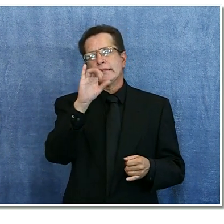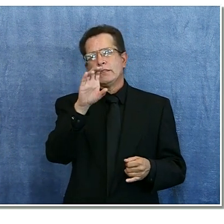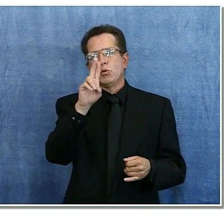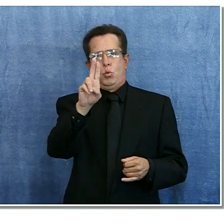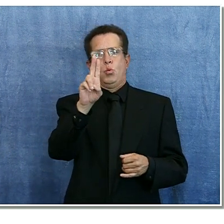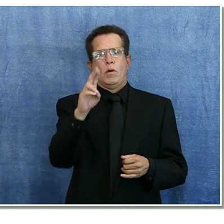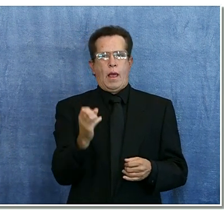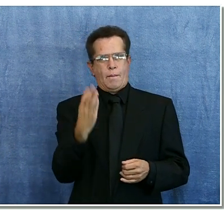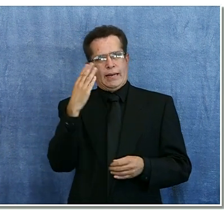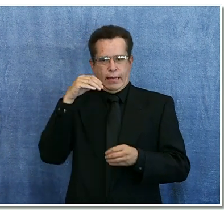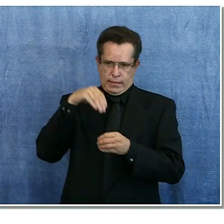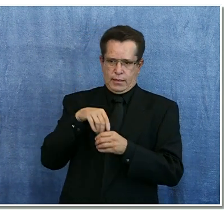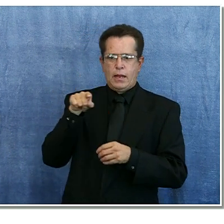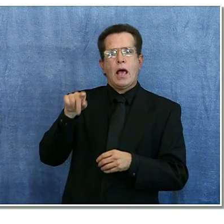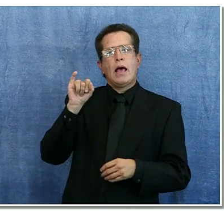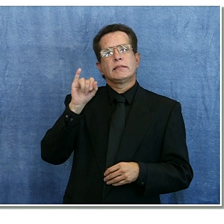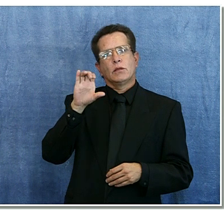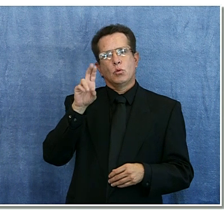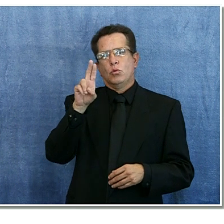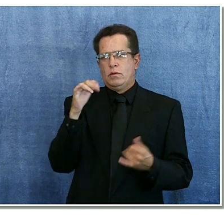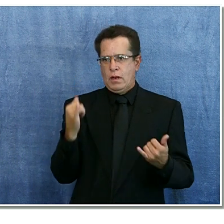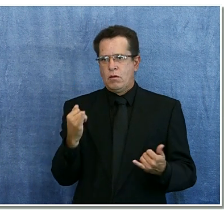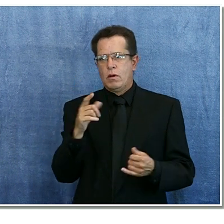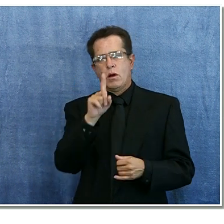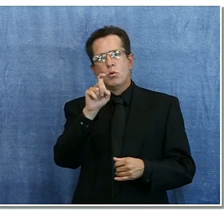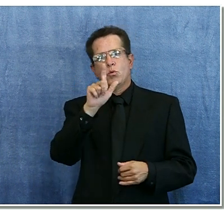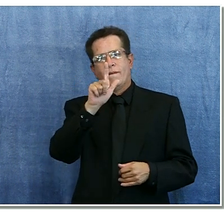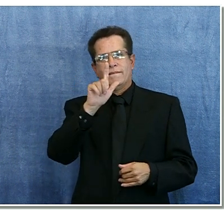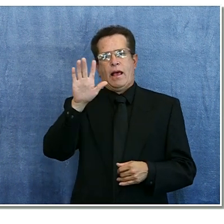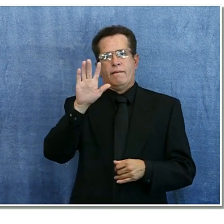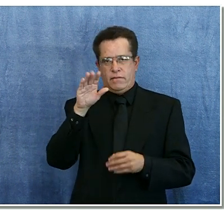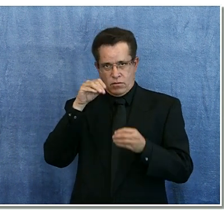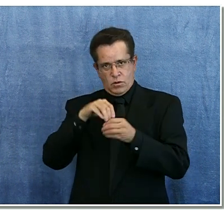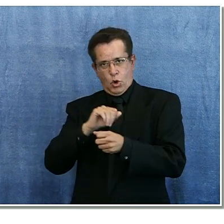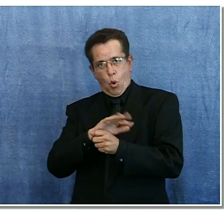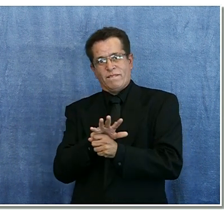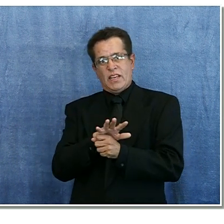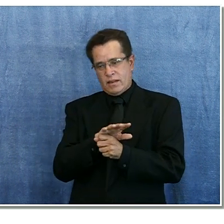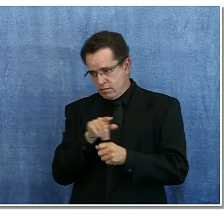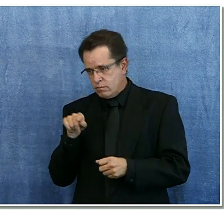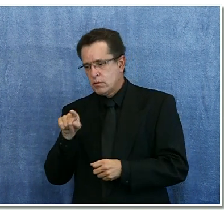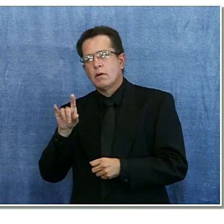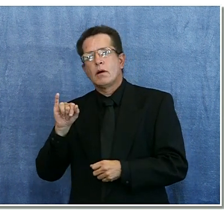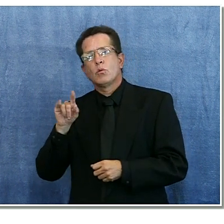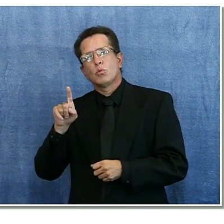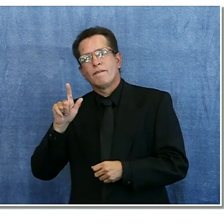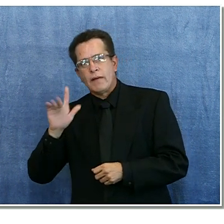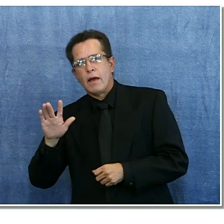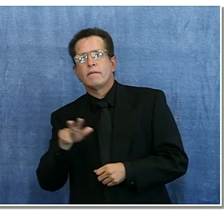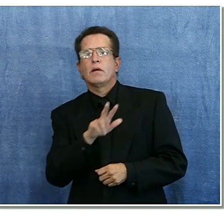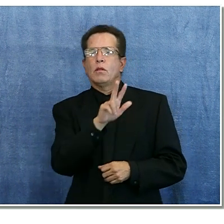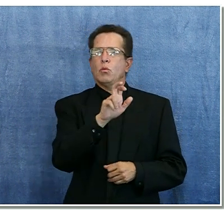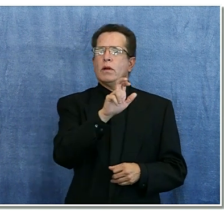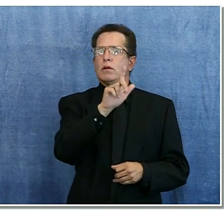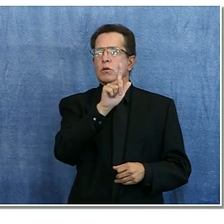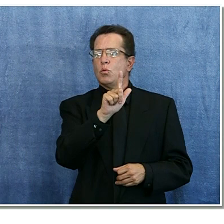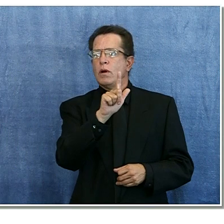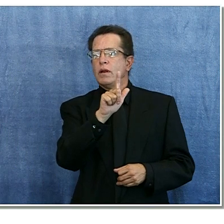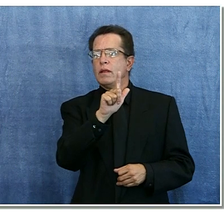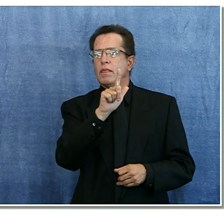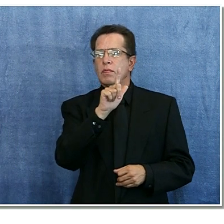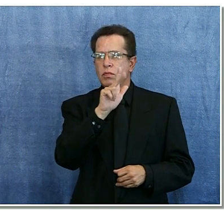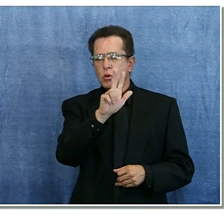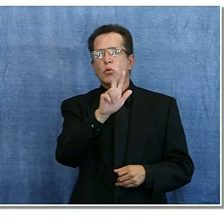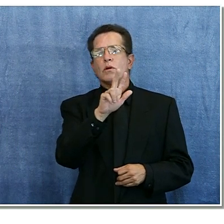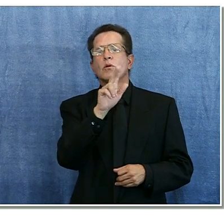bit from where we were. The 125 COVID-related, 322 non-COVID related for a total of